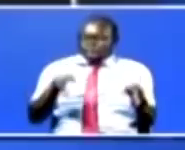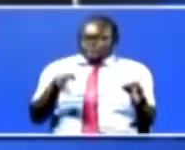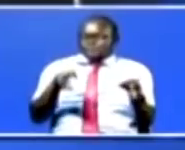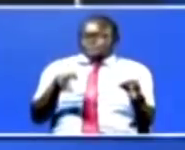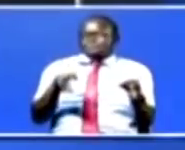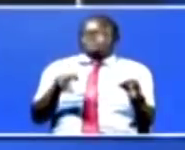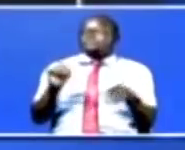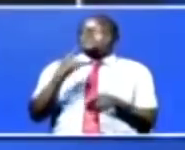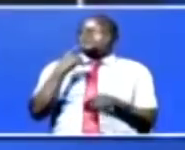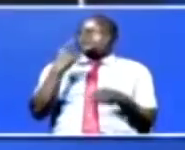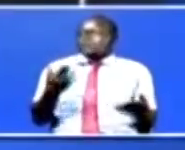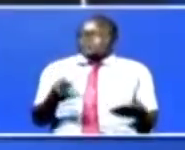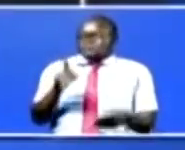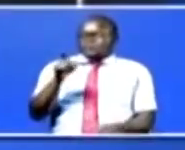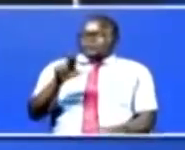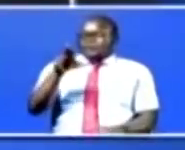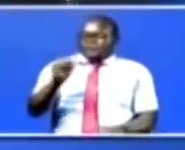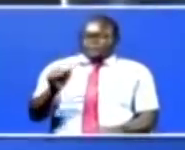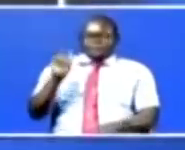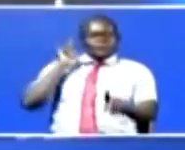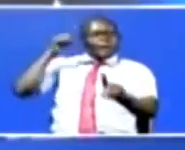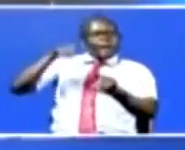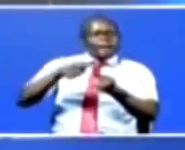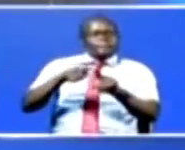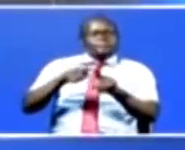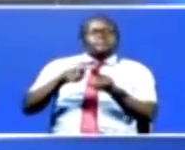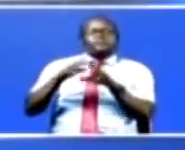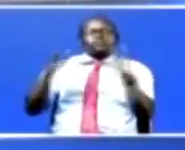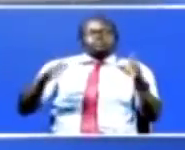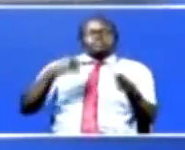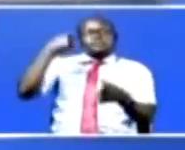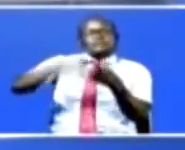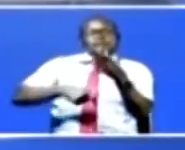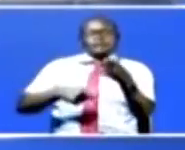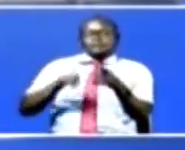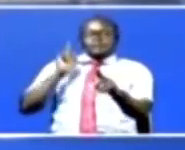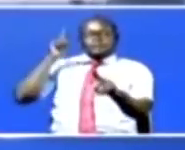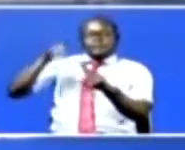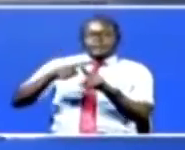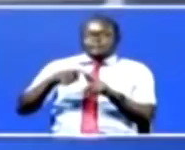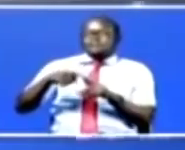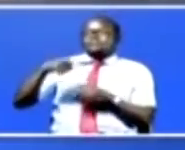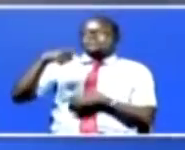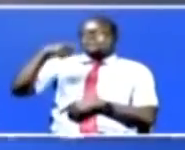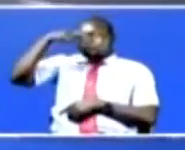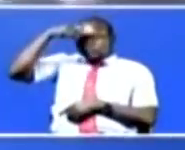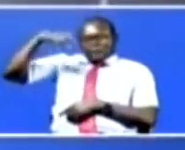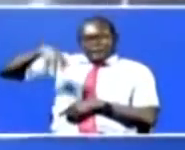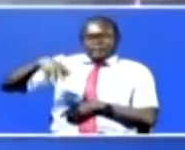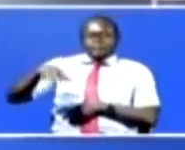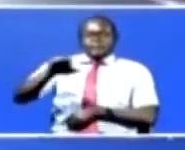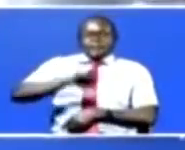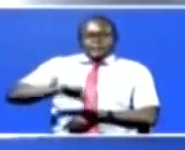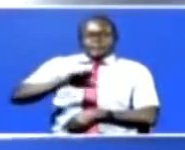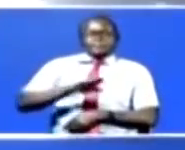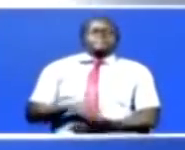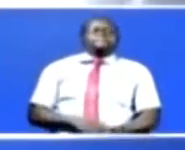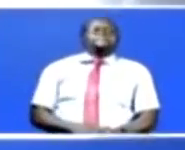Henry Rotich said KRA is eyeing to expand its tax base by targeting the informal sector.